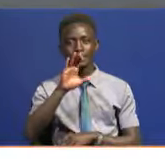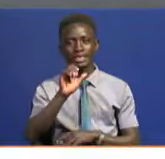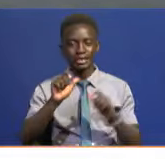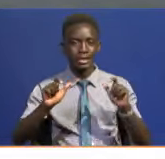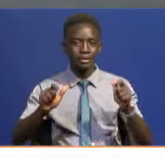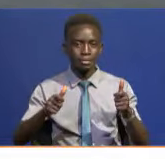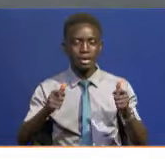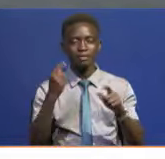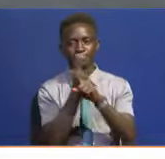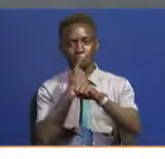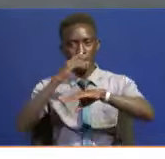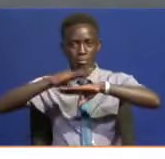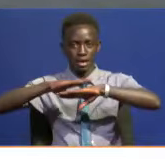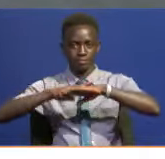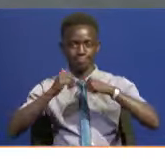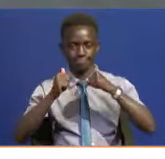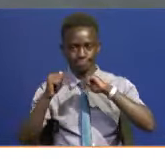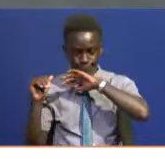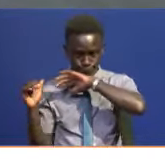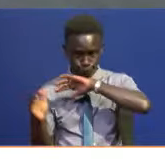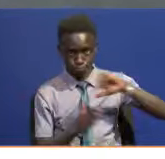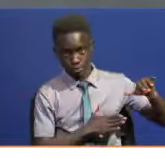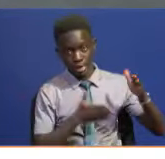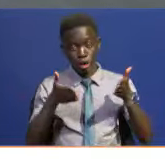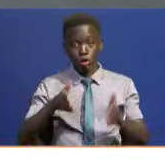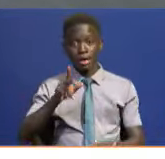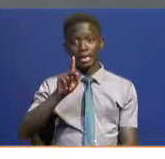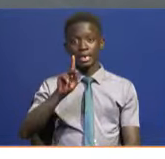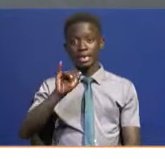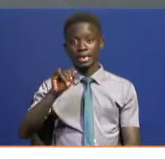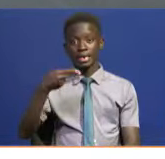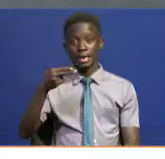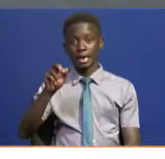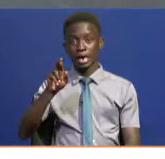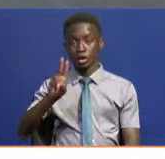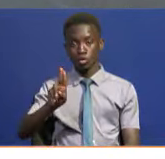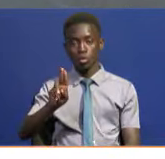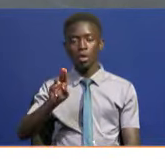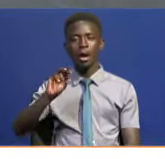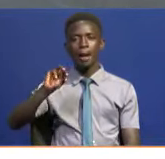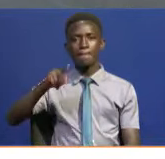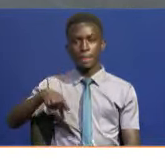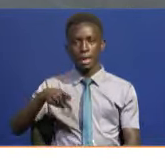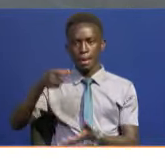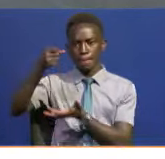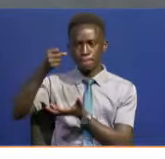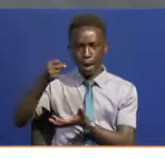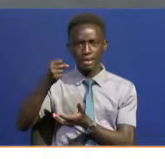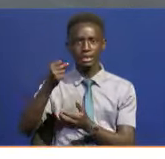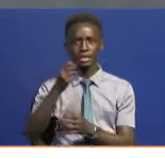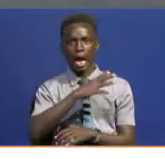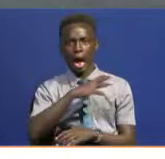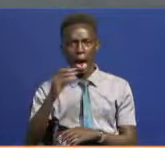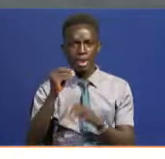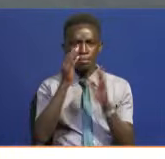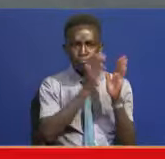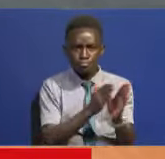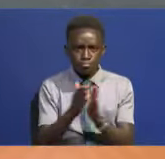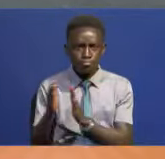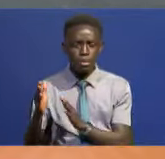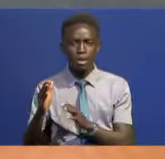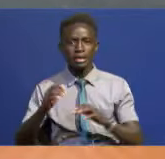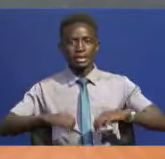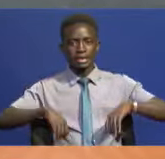Our top focus this afternoon, Kiharu Member of Parliament and National Assembly Budget and Appropriation Committee Chair Ndindi